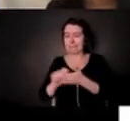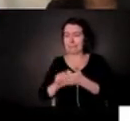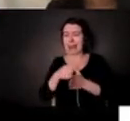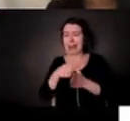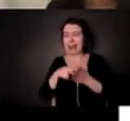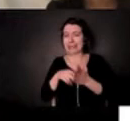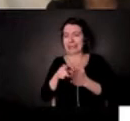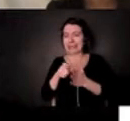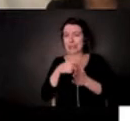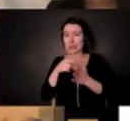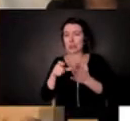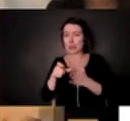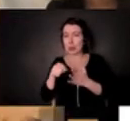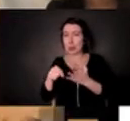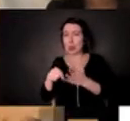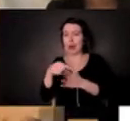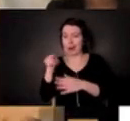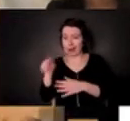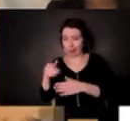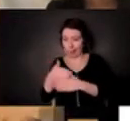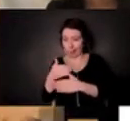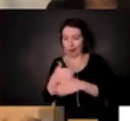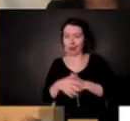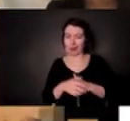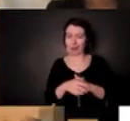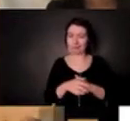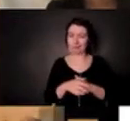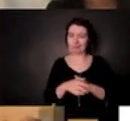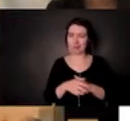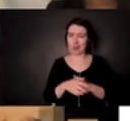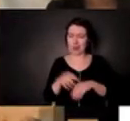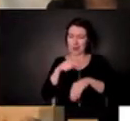yeah, how like time travel is like the suture